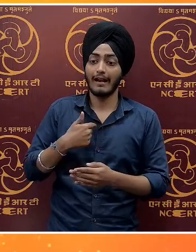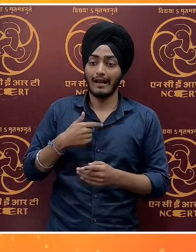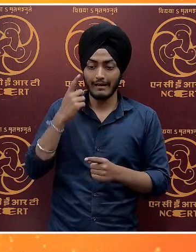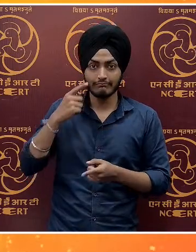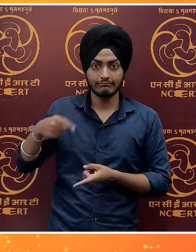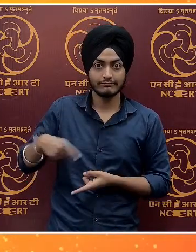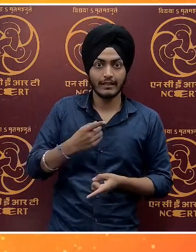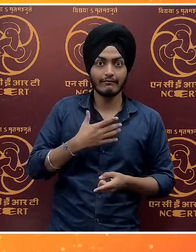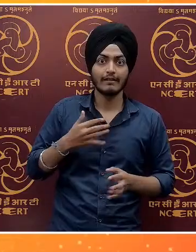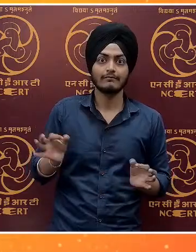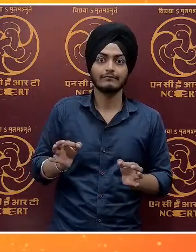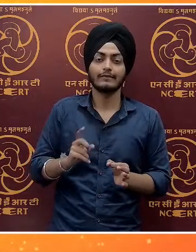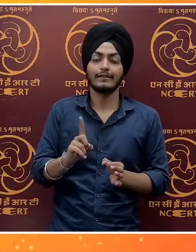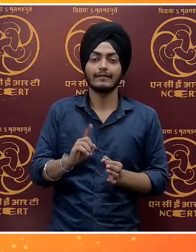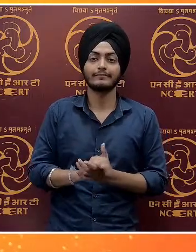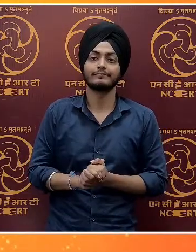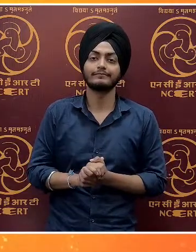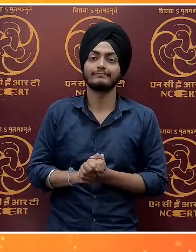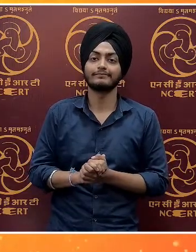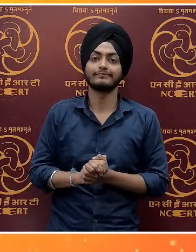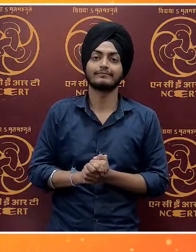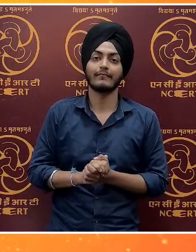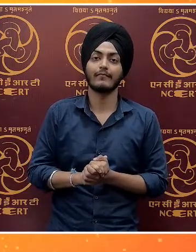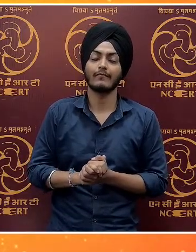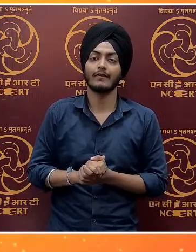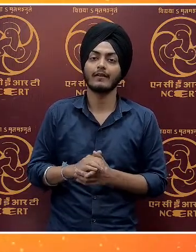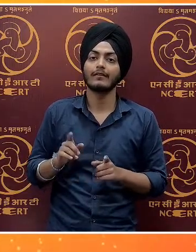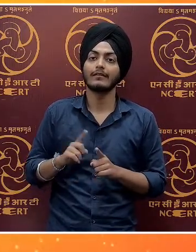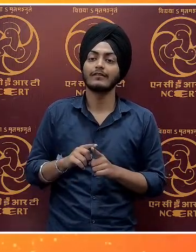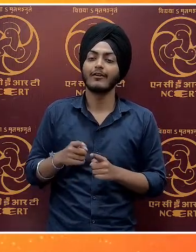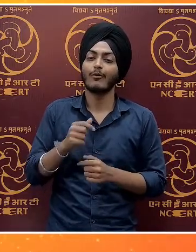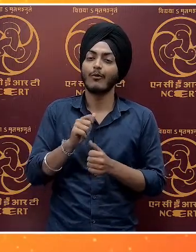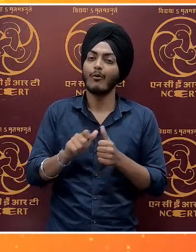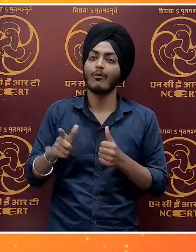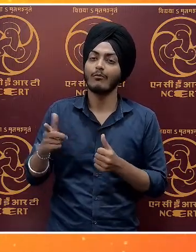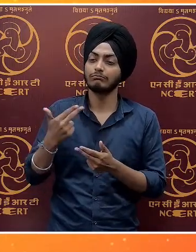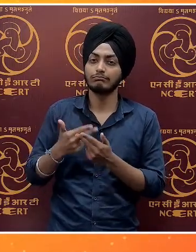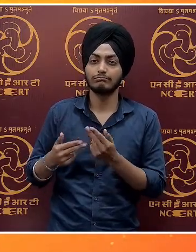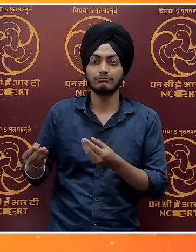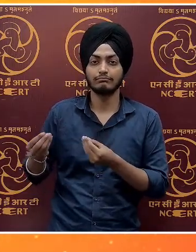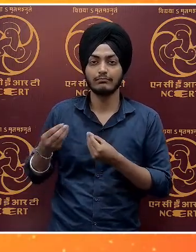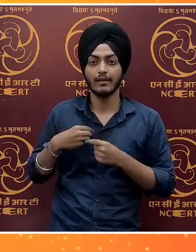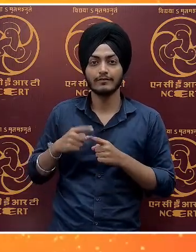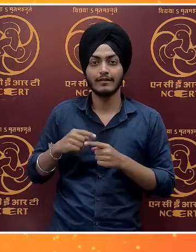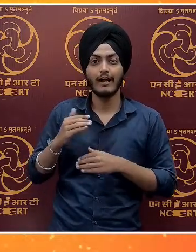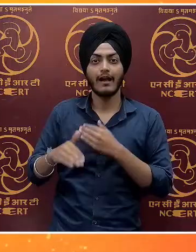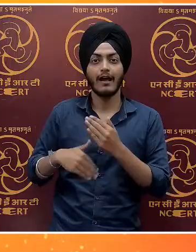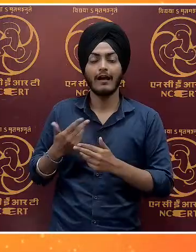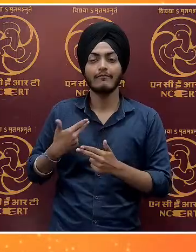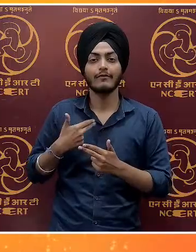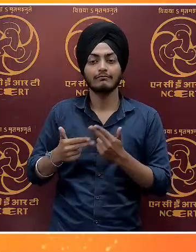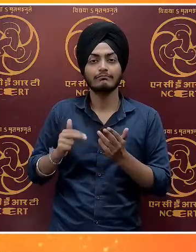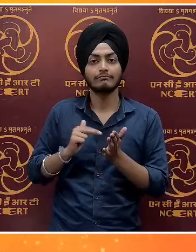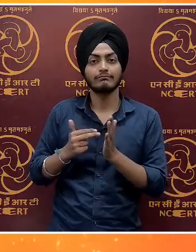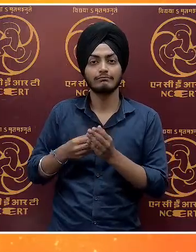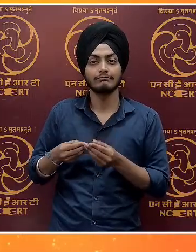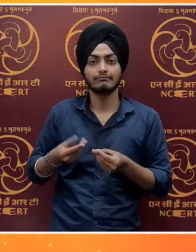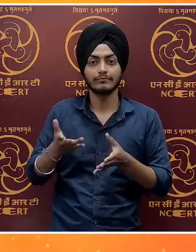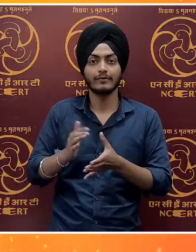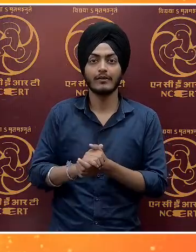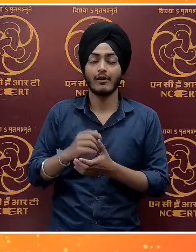fear. Very good, very wonderful. You have just described the use and the meaning of these lights,